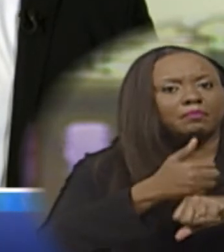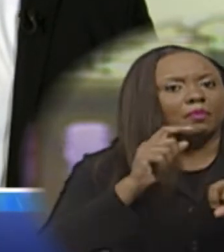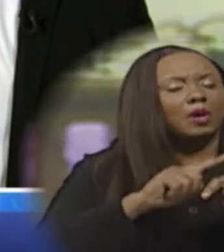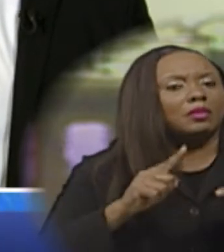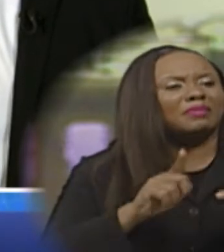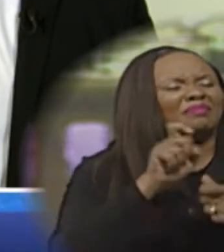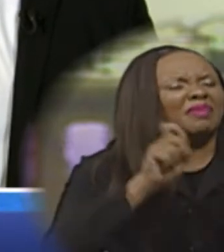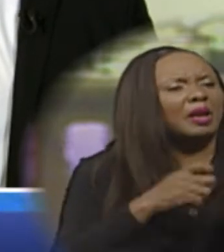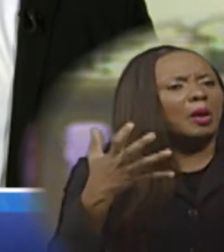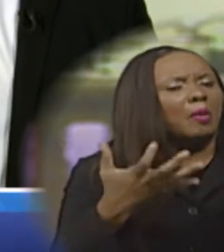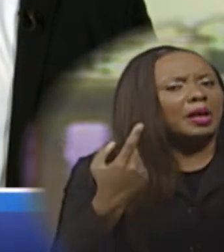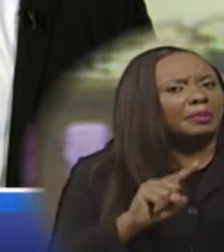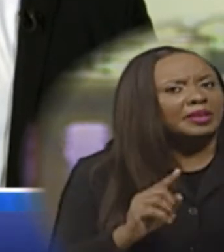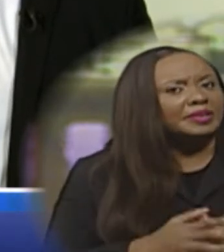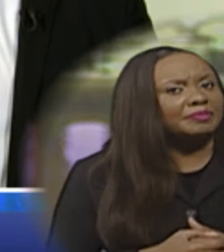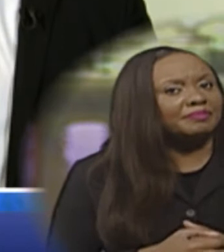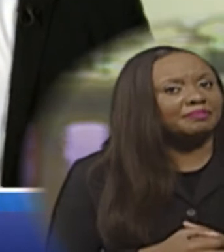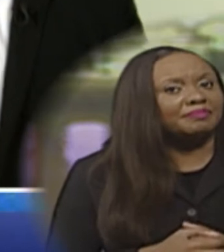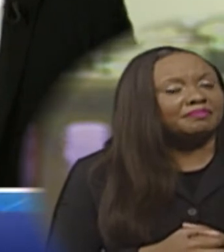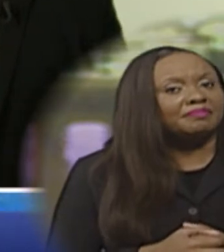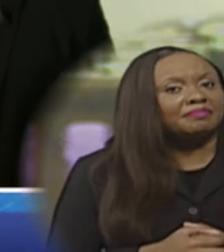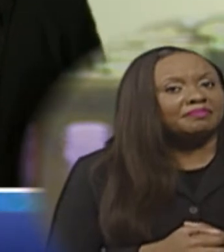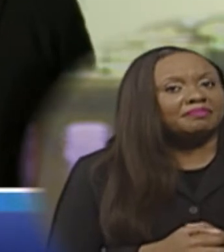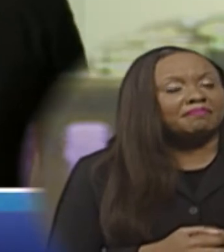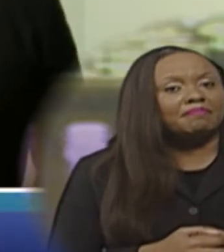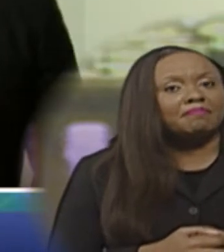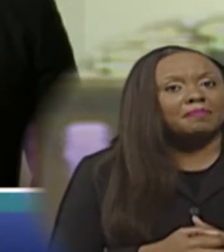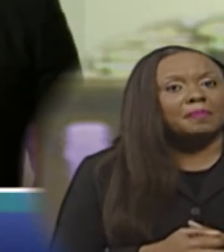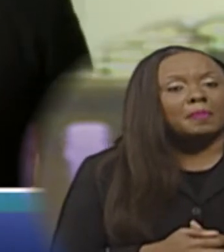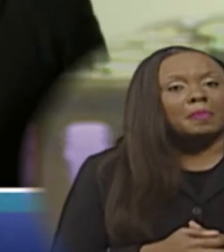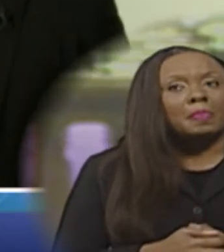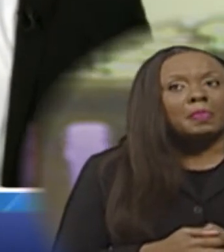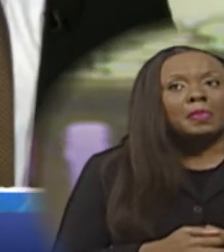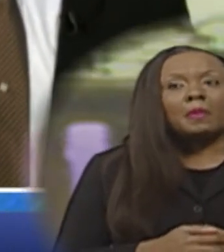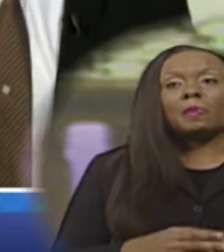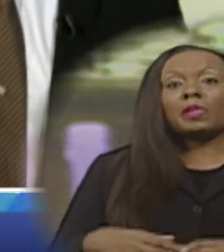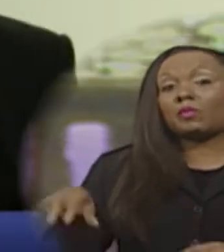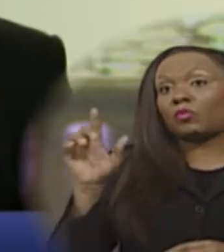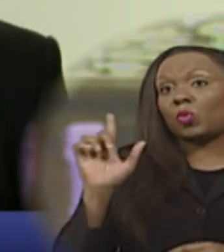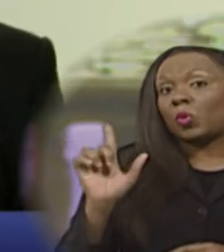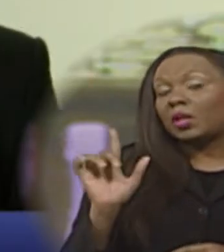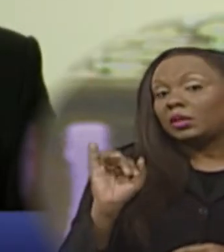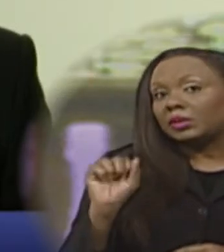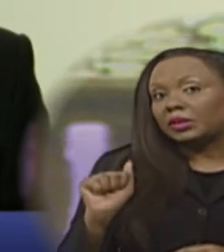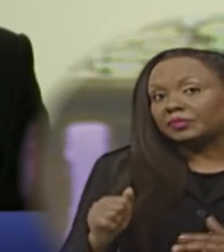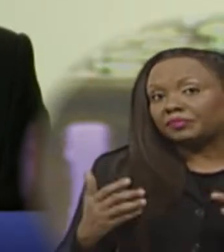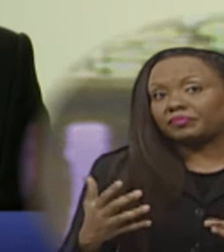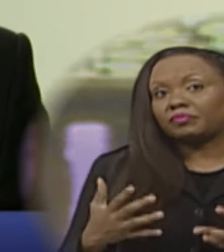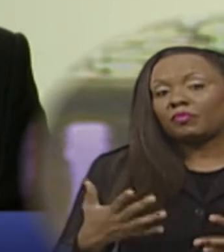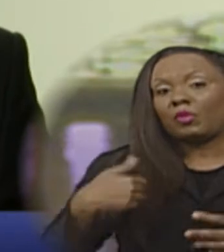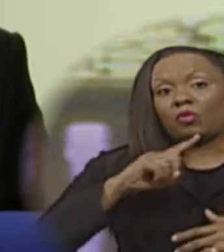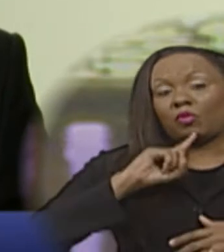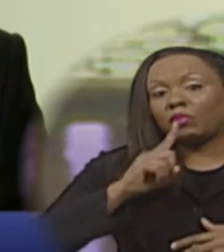you now as we speak? Well, Lisa, those measures are still being pretty much pursued. That is the